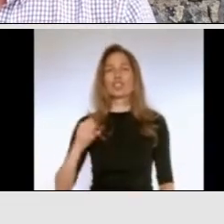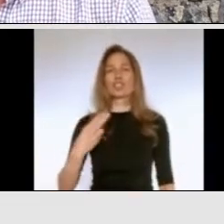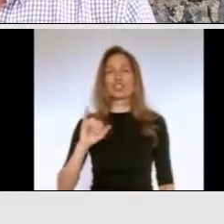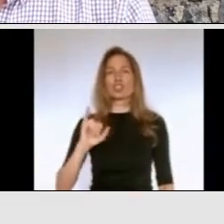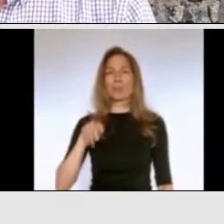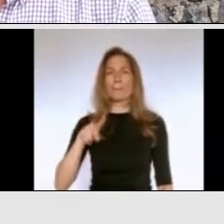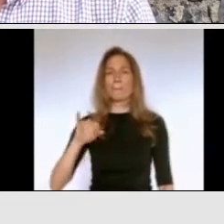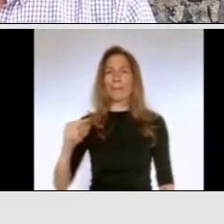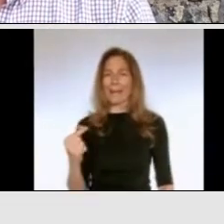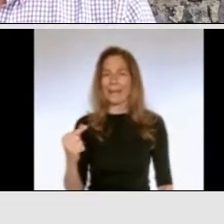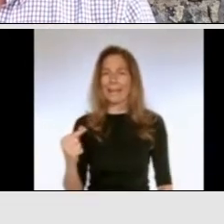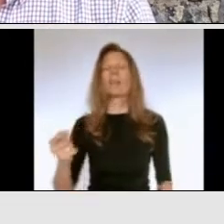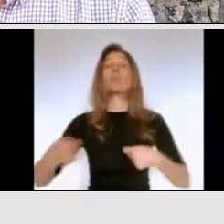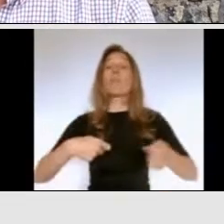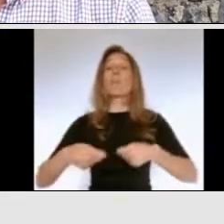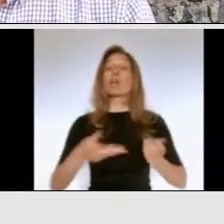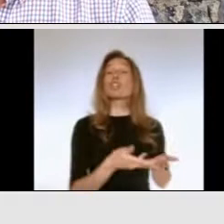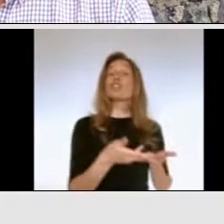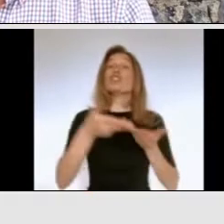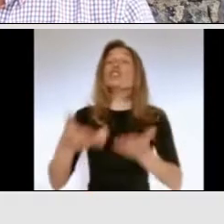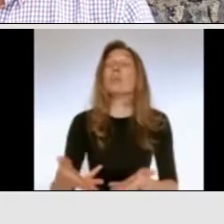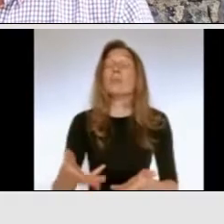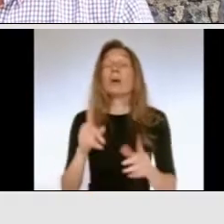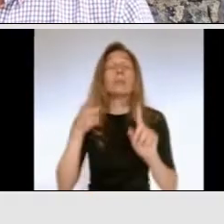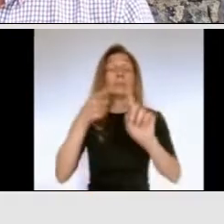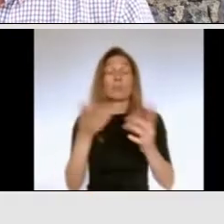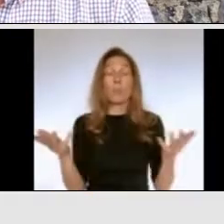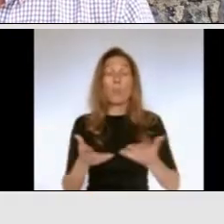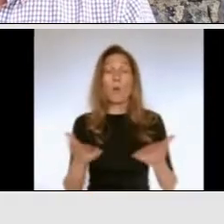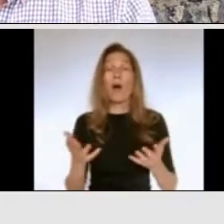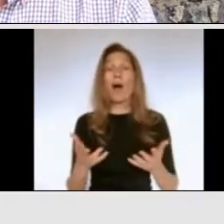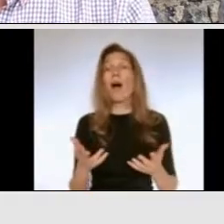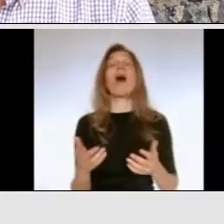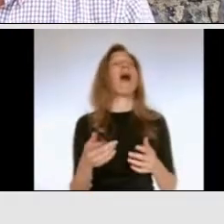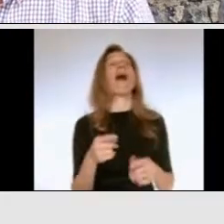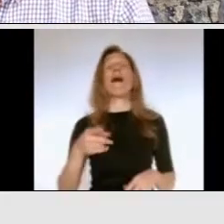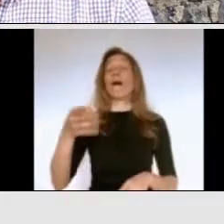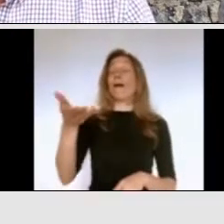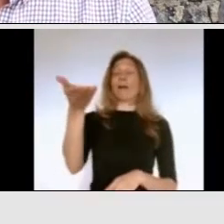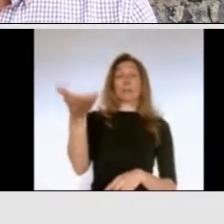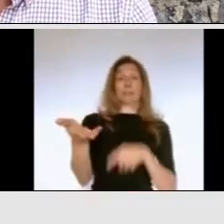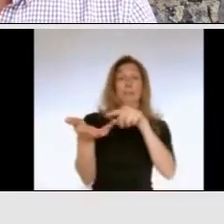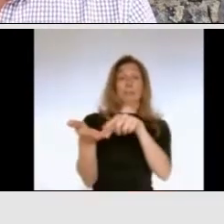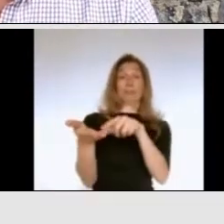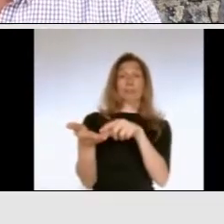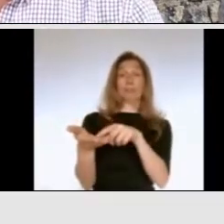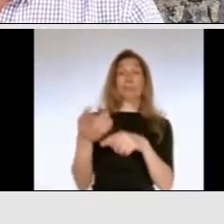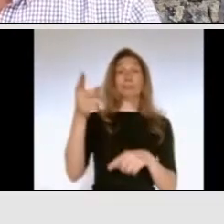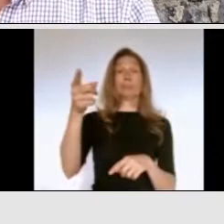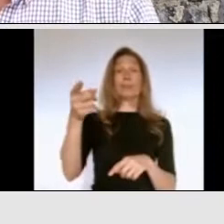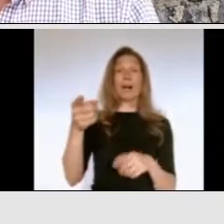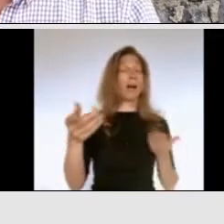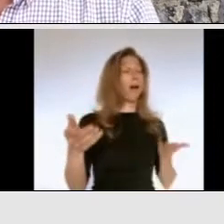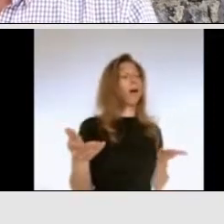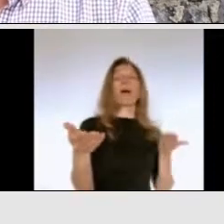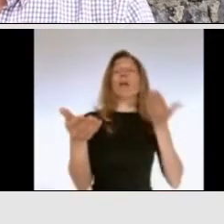that the innovation and good industrial activity doesn't just go towards areas